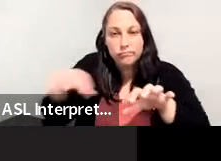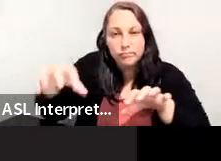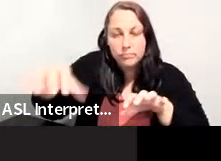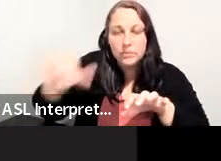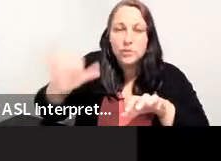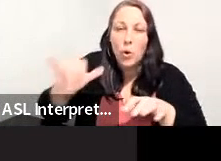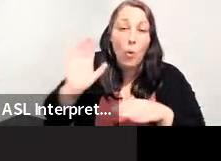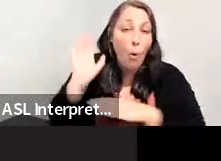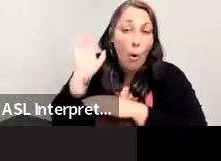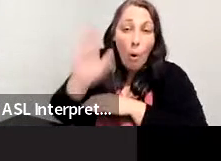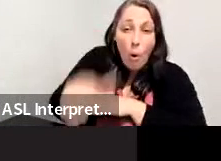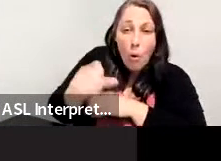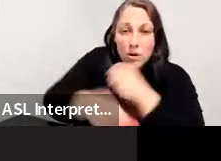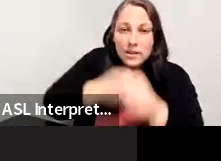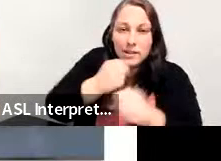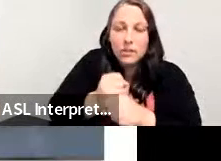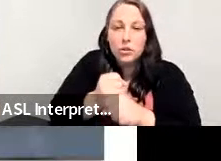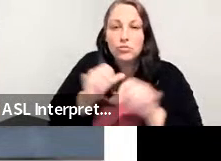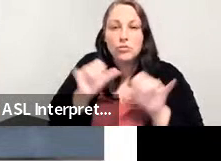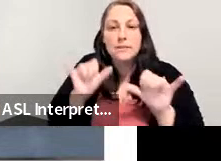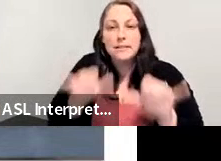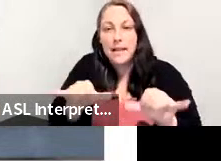Look forward to your thoughts and feedback.